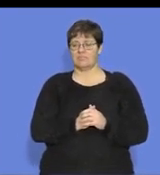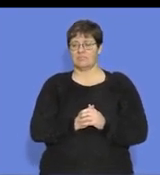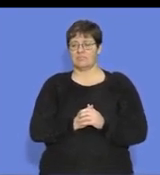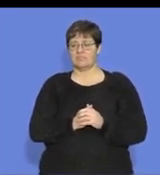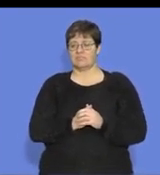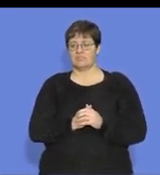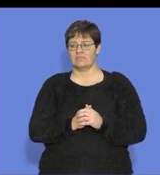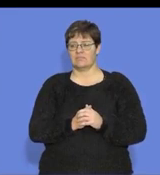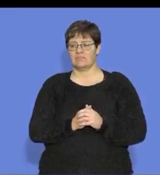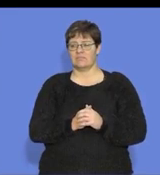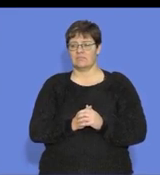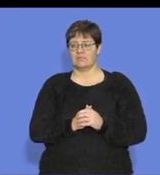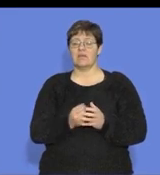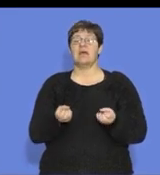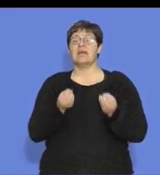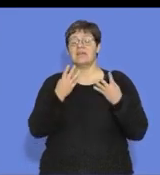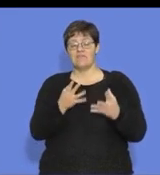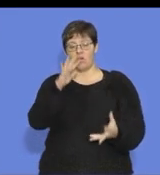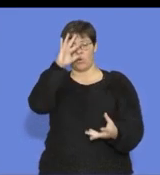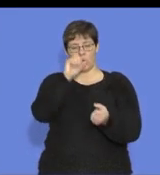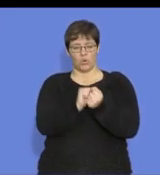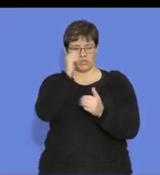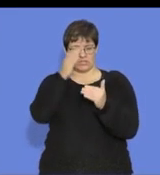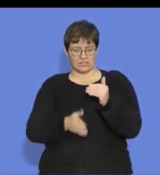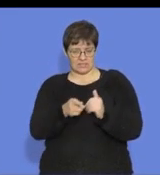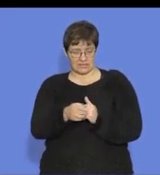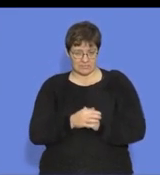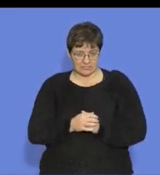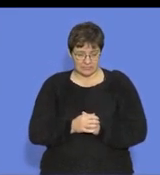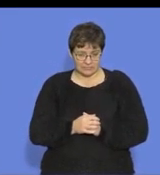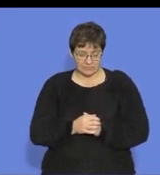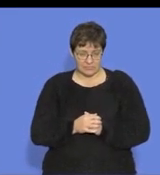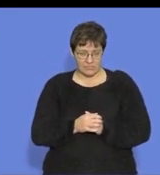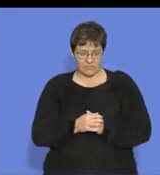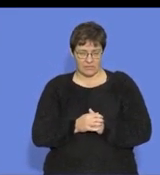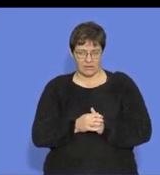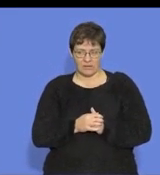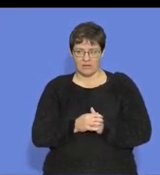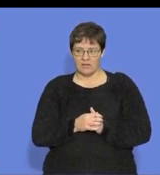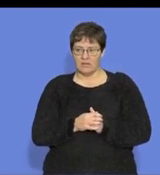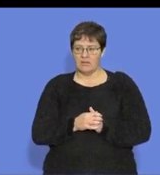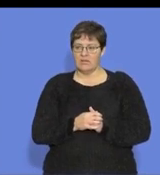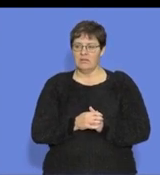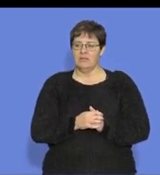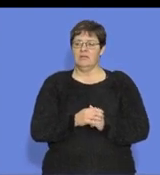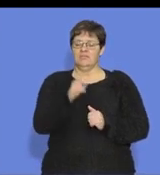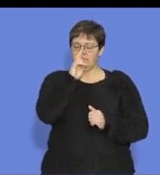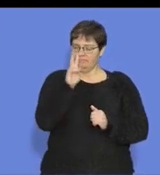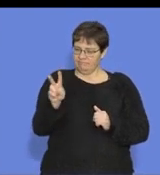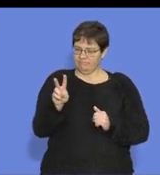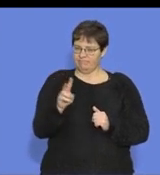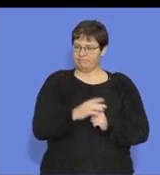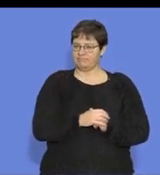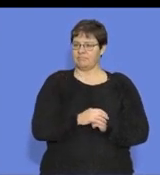give a valid conclusion. Okay, so if we look at this, we can see